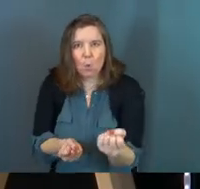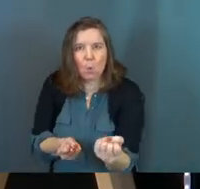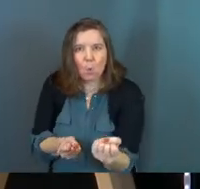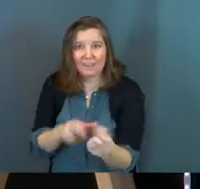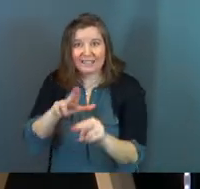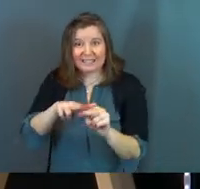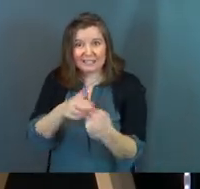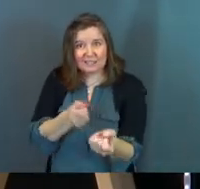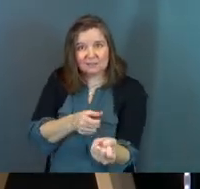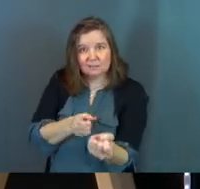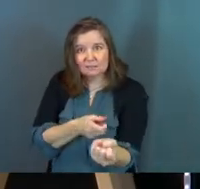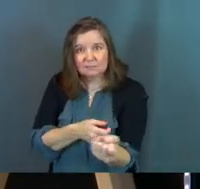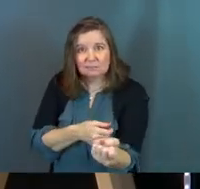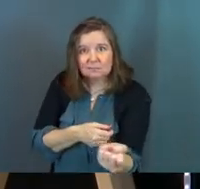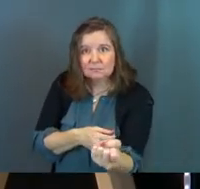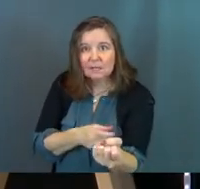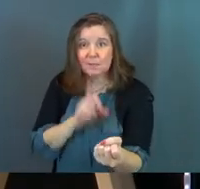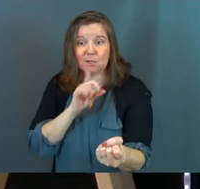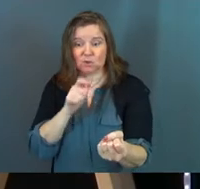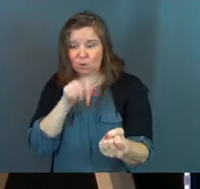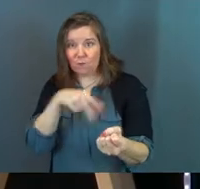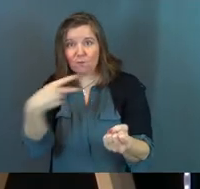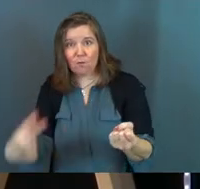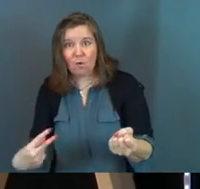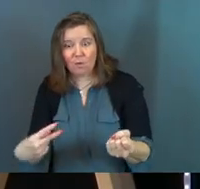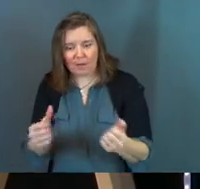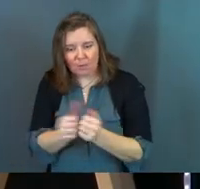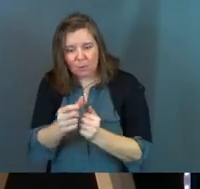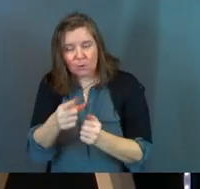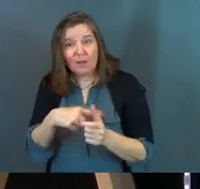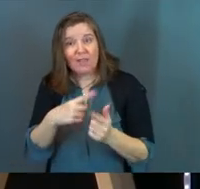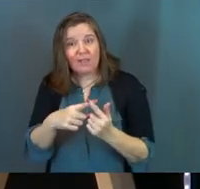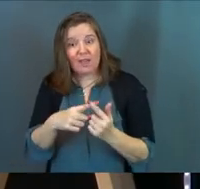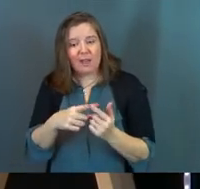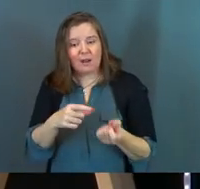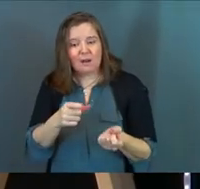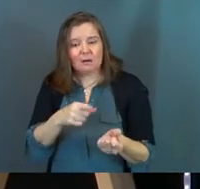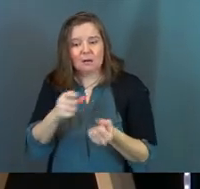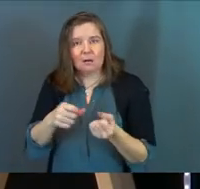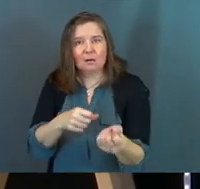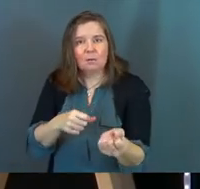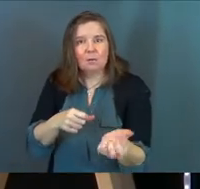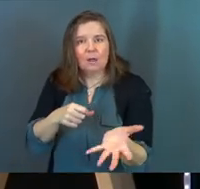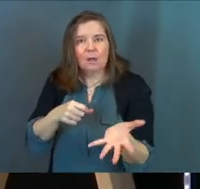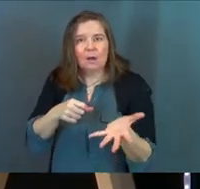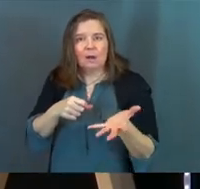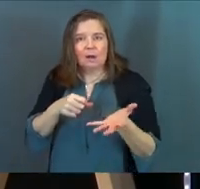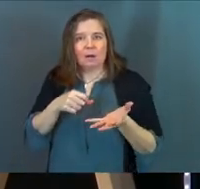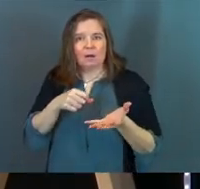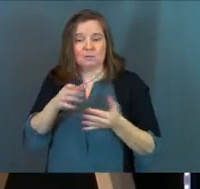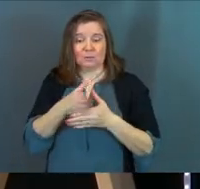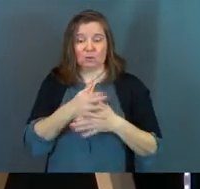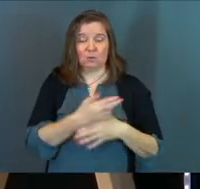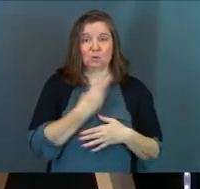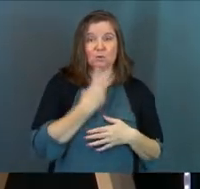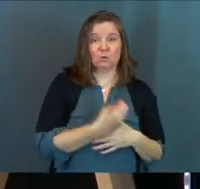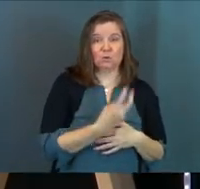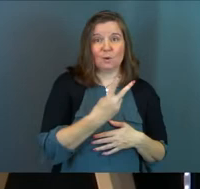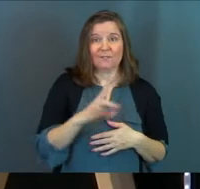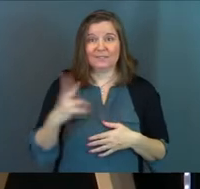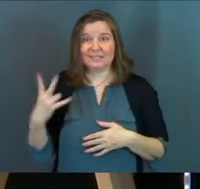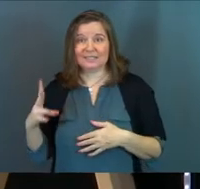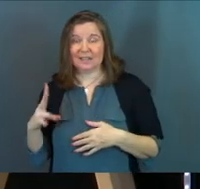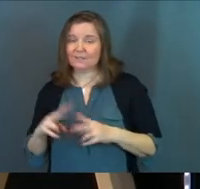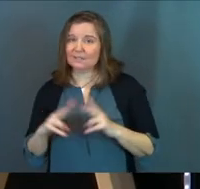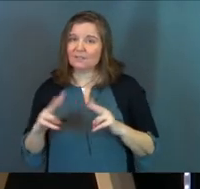seat to make sure that you don't fall. I'm right there with you. And then eventually they ride the bike. Between 12 and 17 years